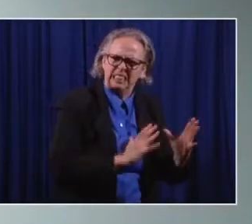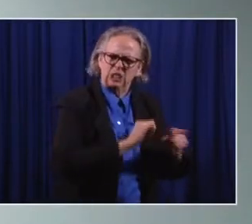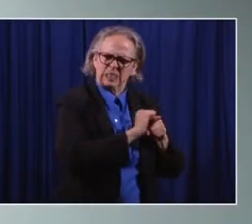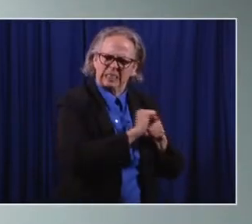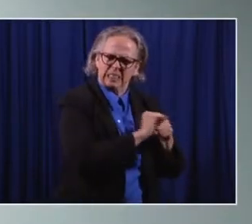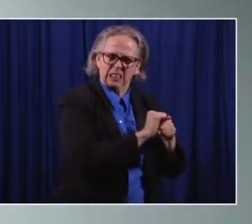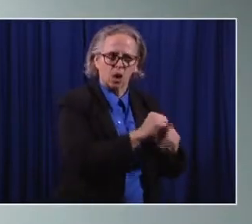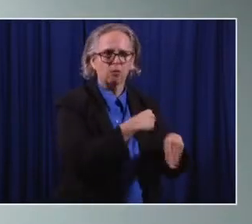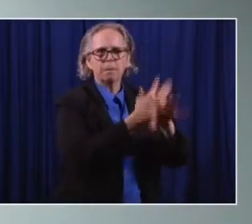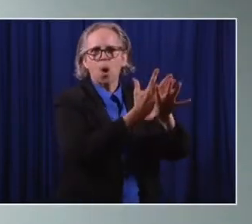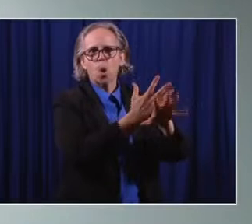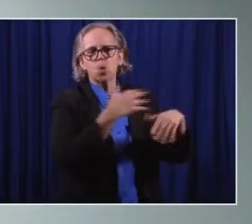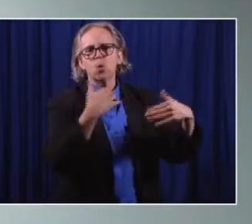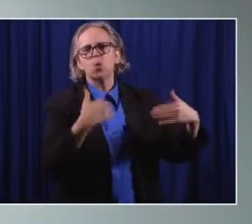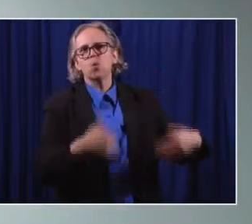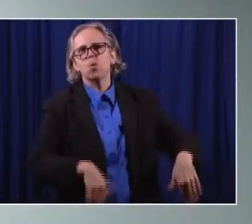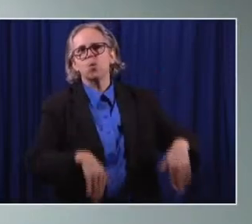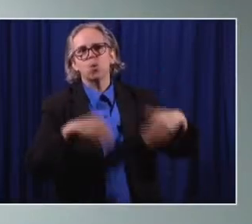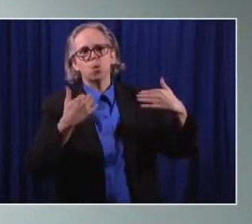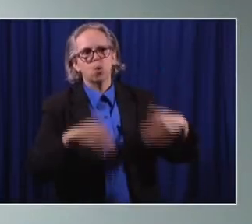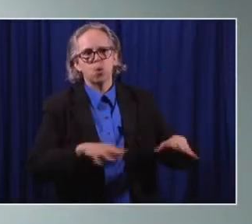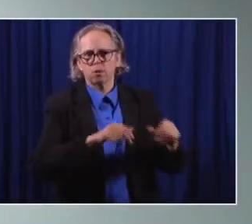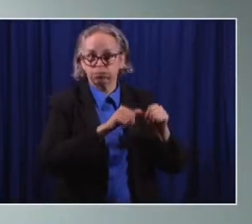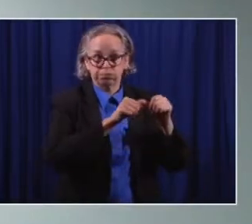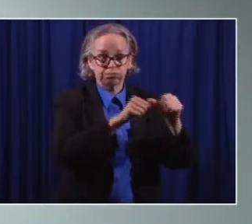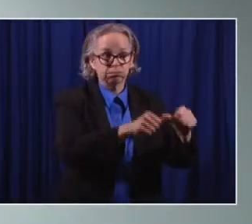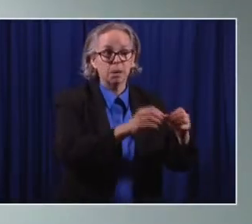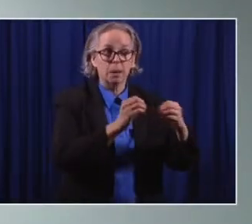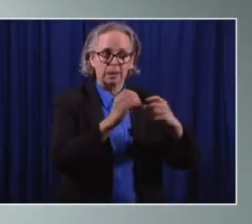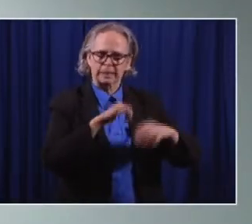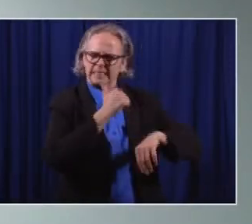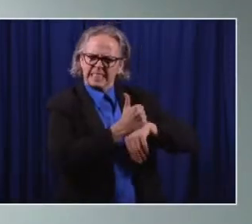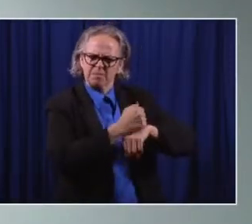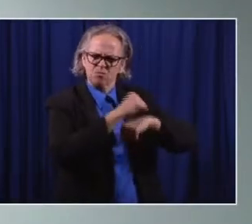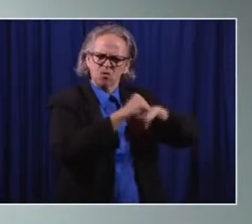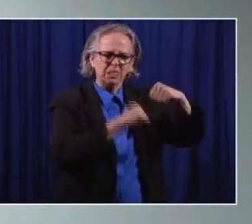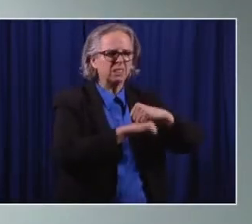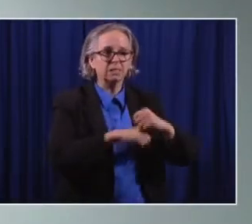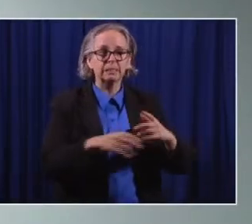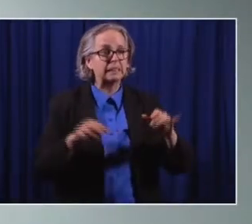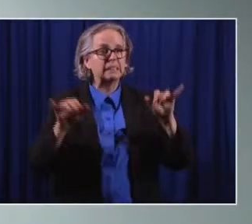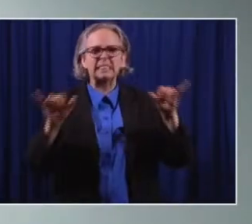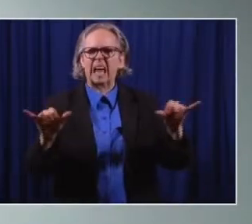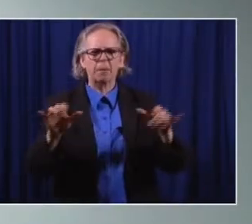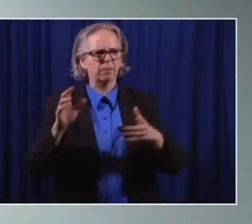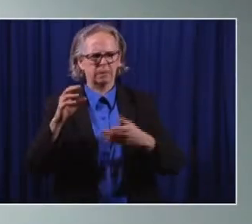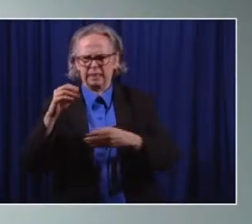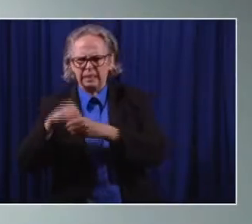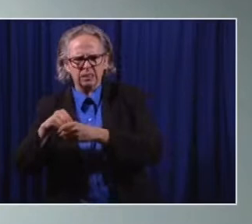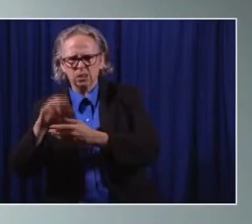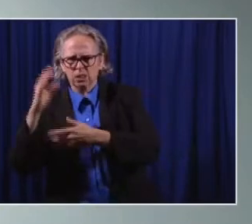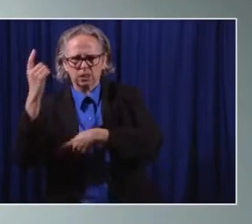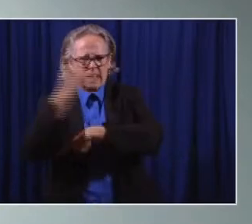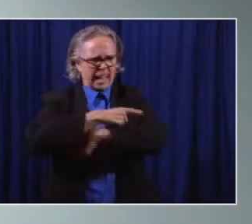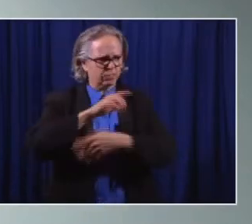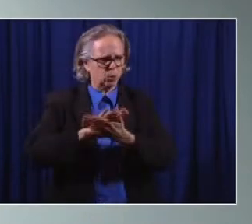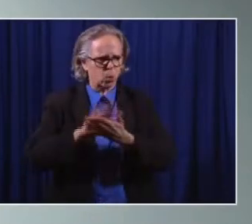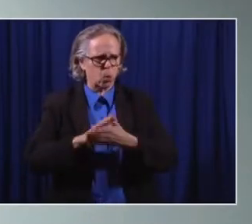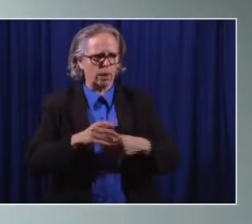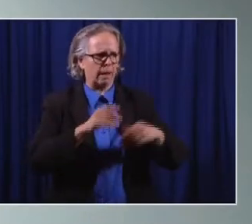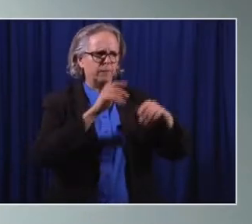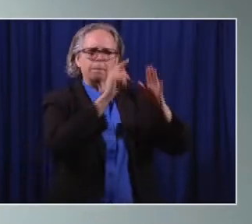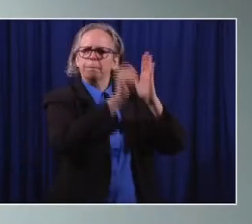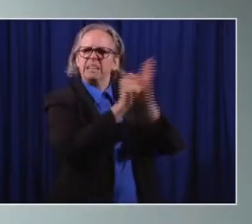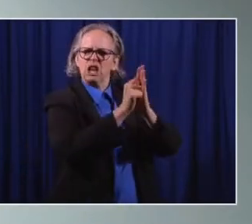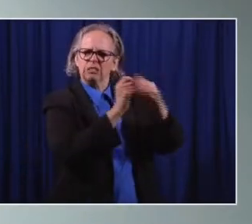more structured. It's the same as a school day. They have periods. They check in with their teachers, and we actually had meetings